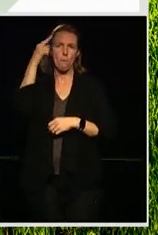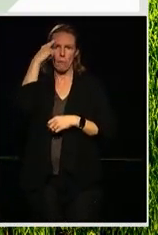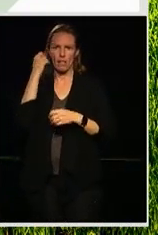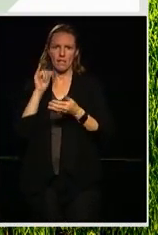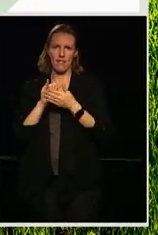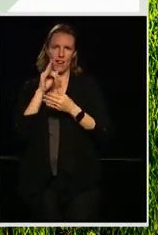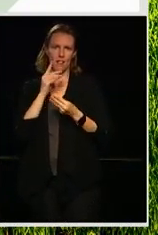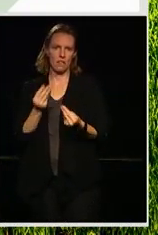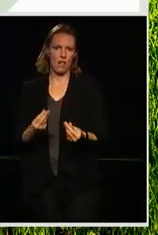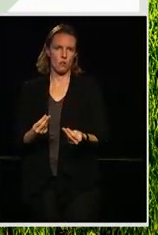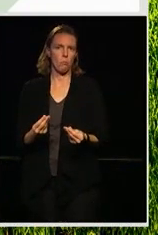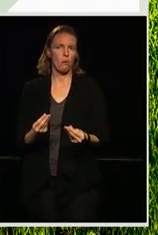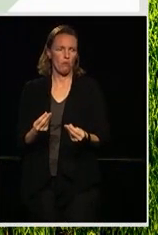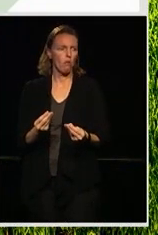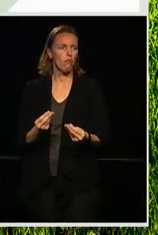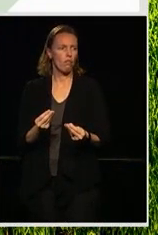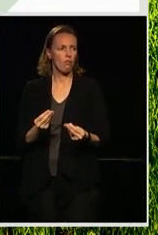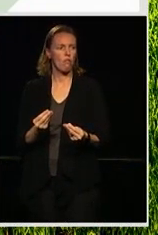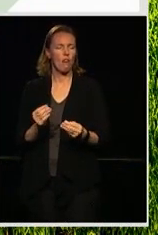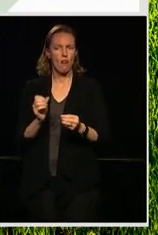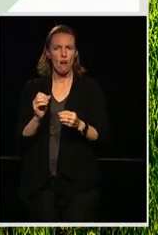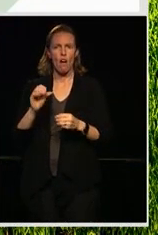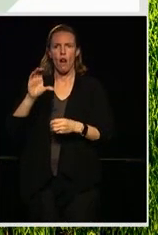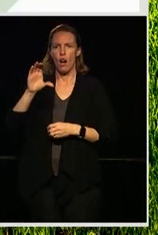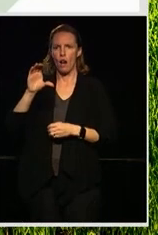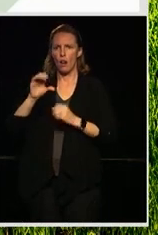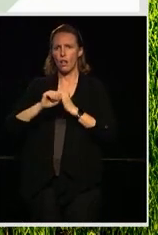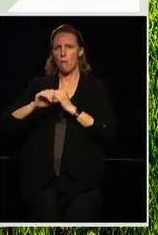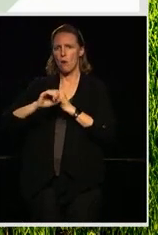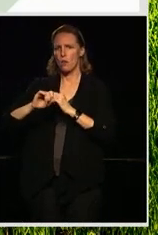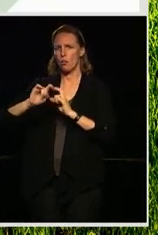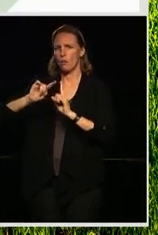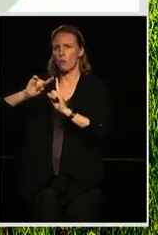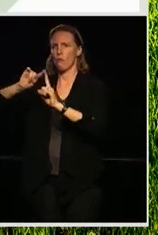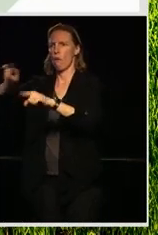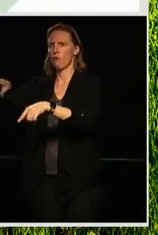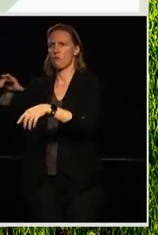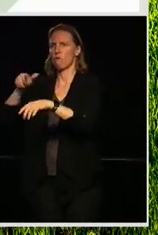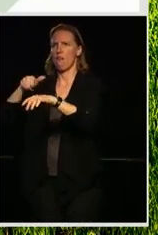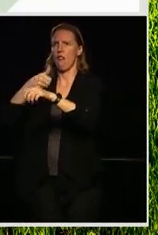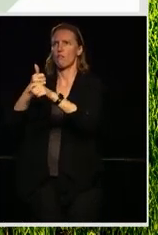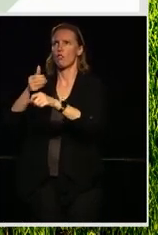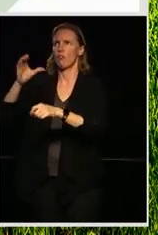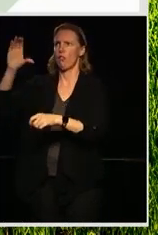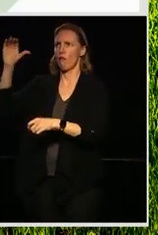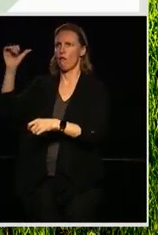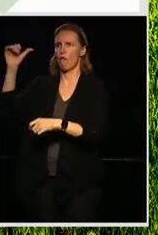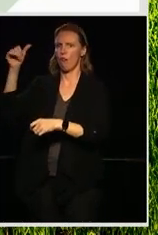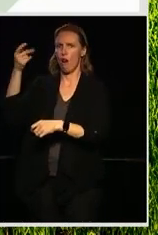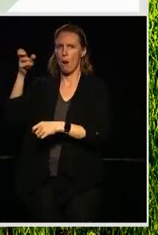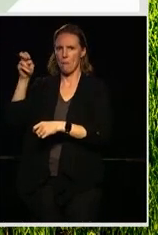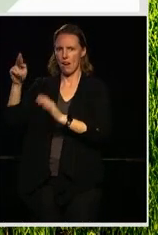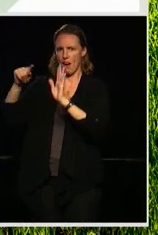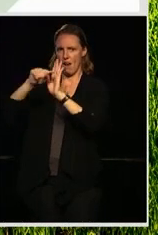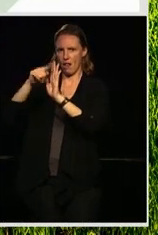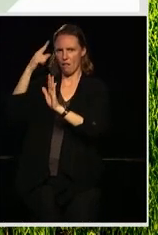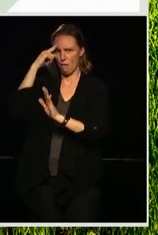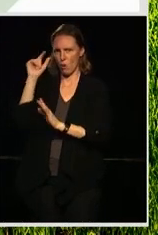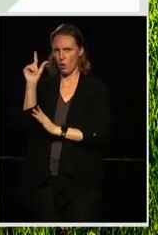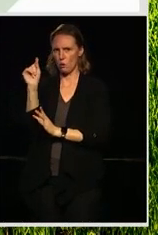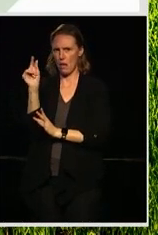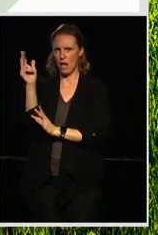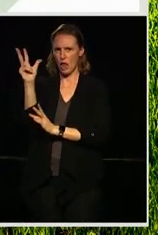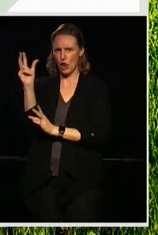tangible. The commercial goes after carbon negative for the 2030 carbon pledges.